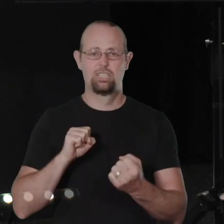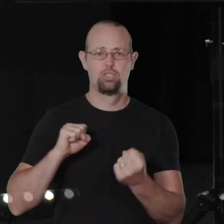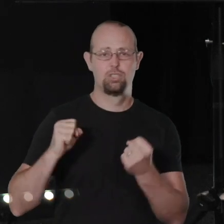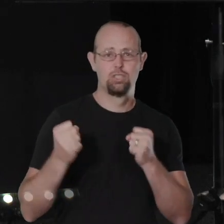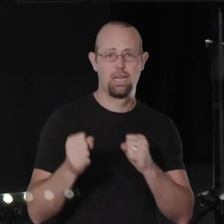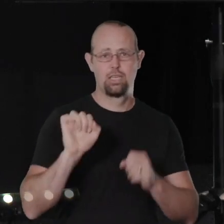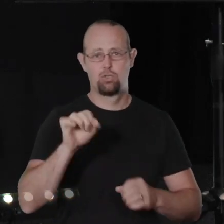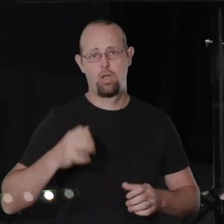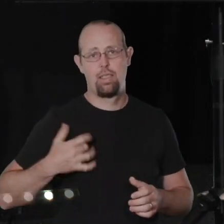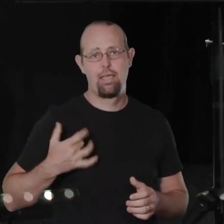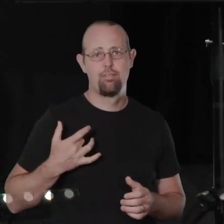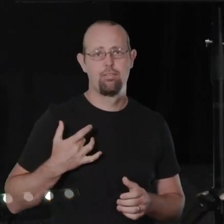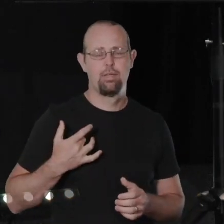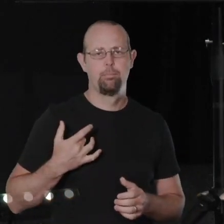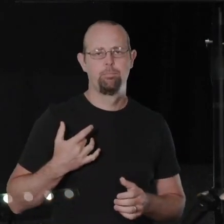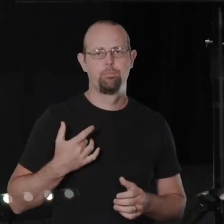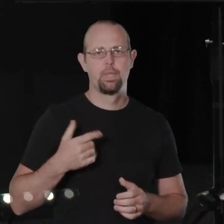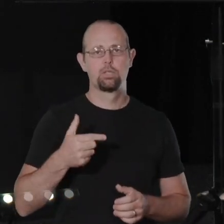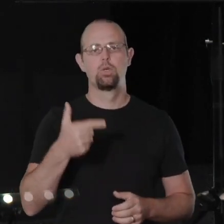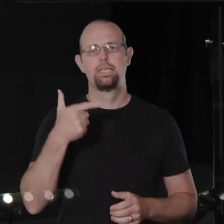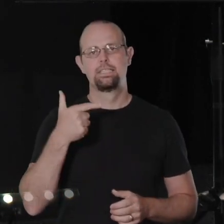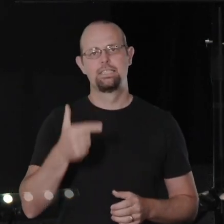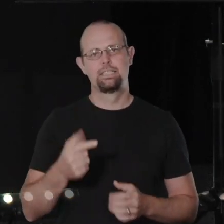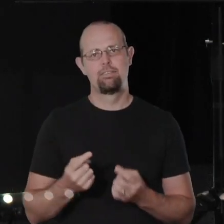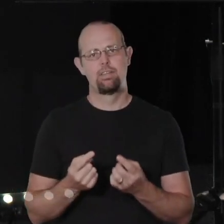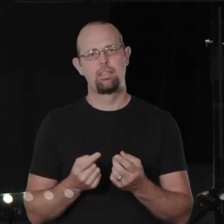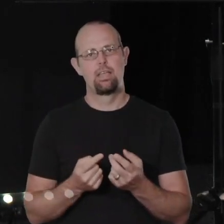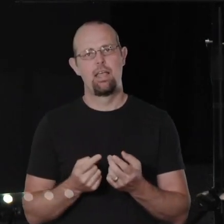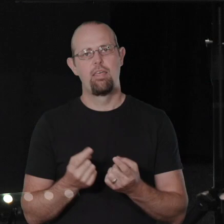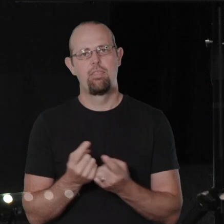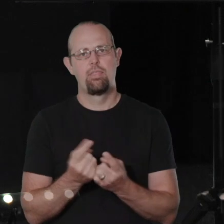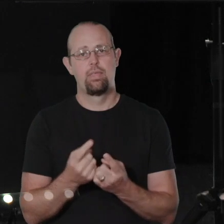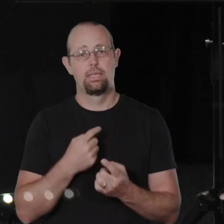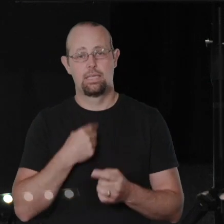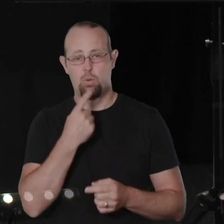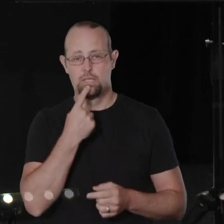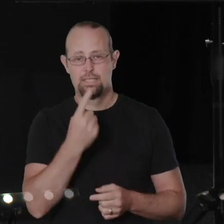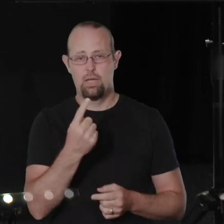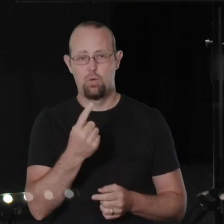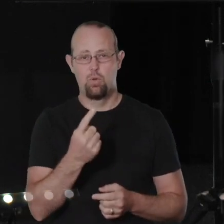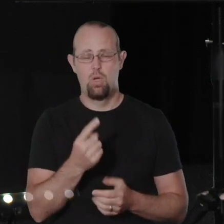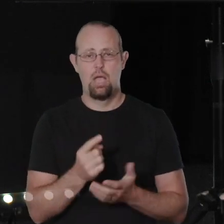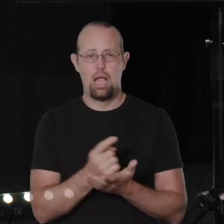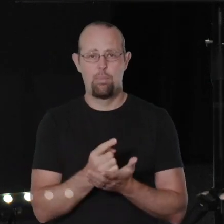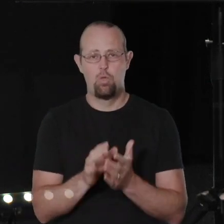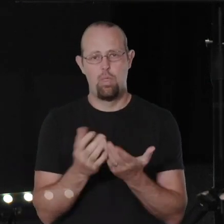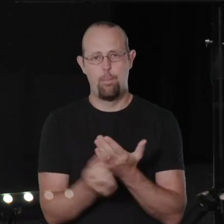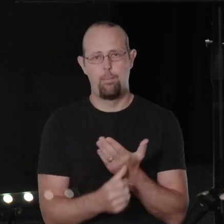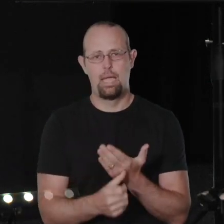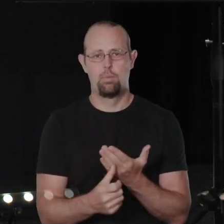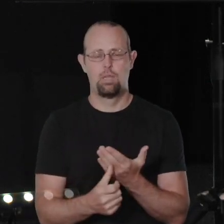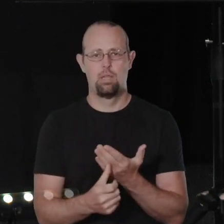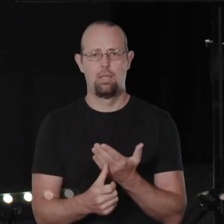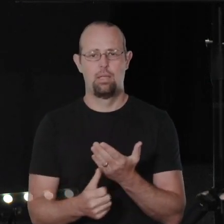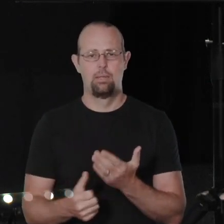my life. So seven things I want to tell you today that only God's word can do for you. There are, of